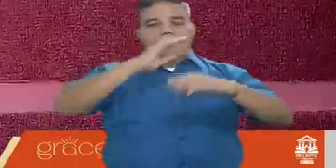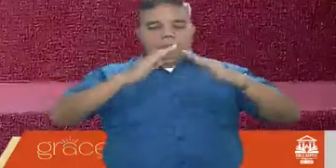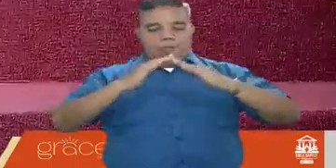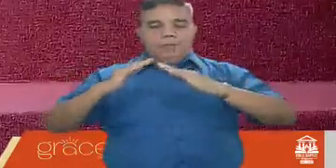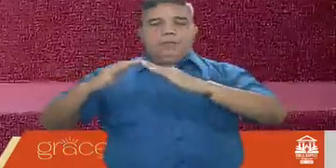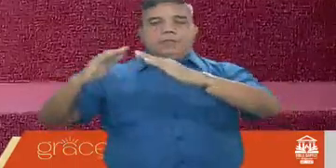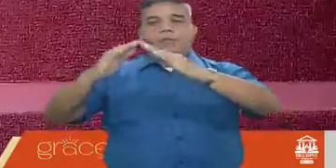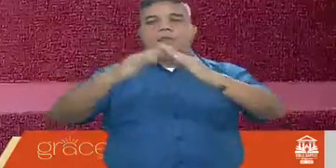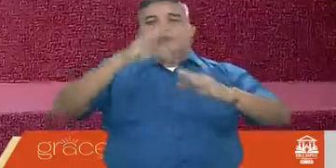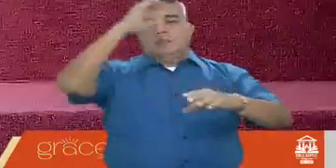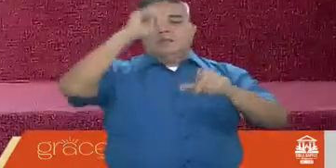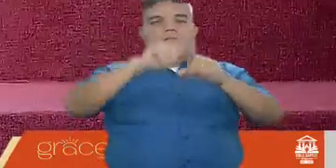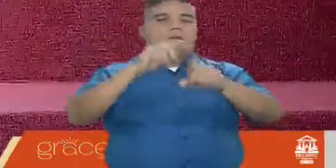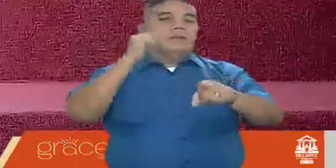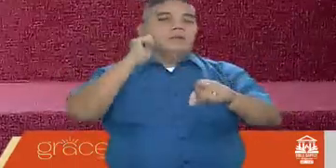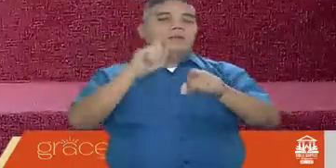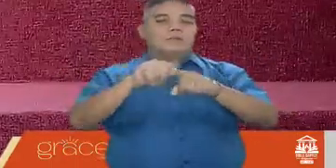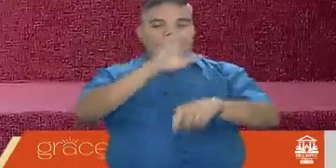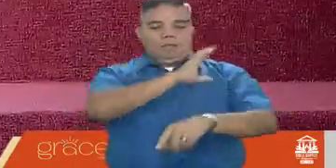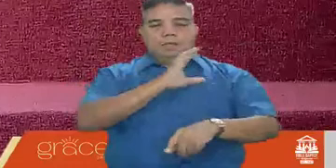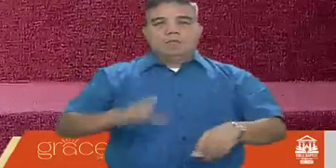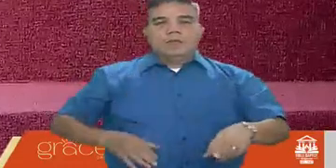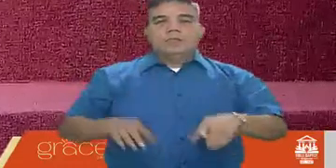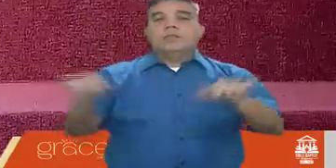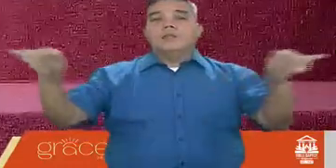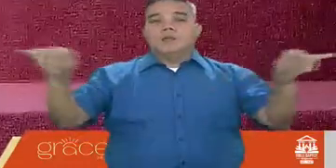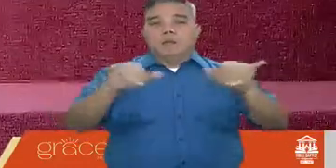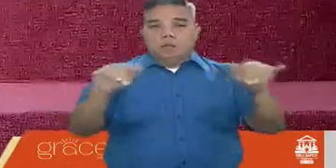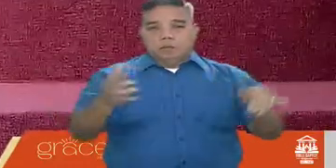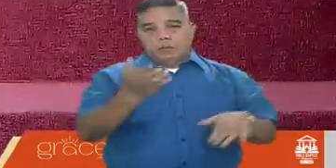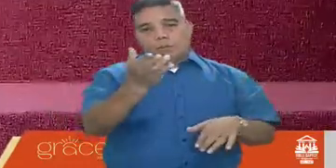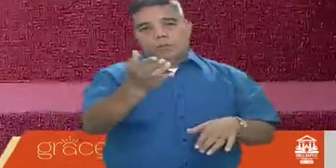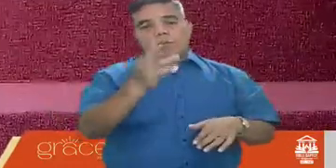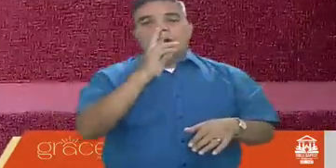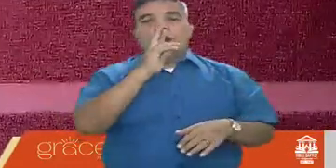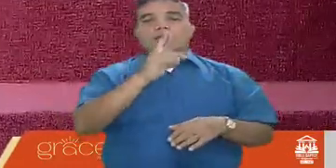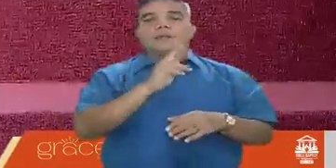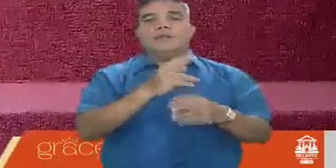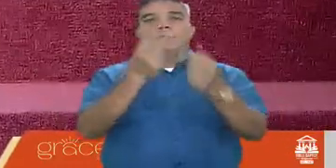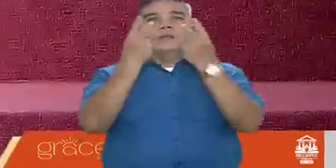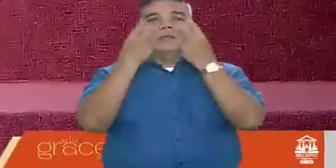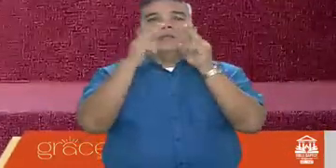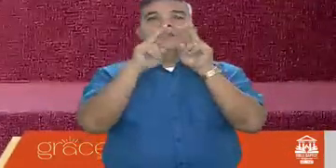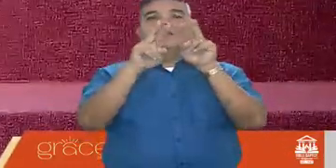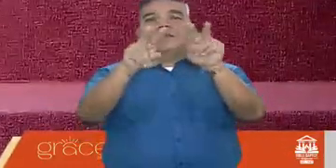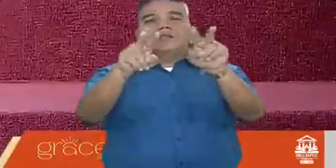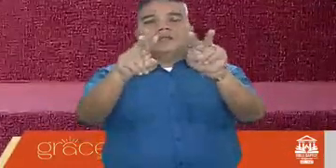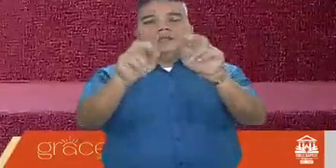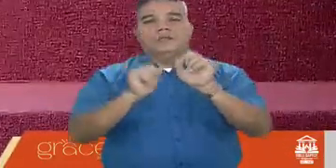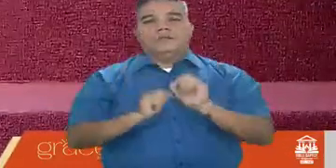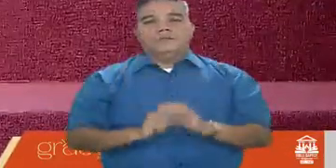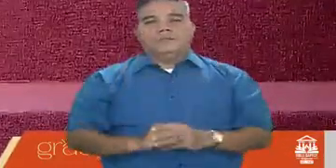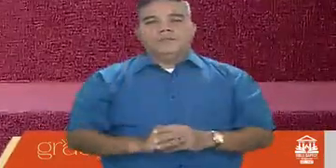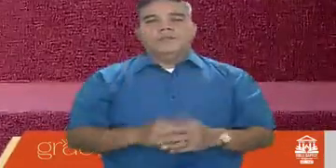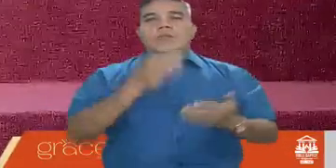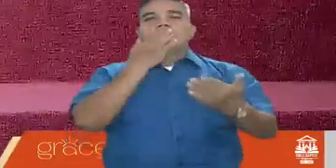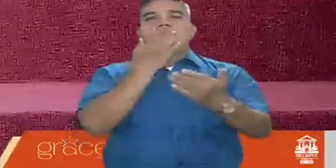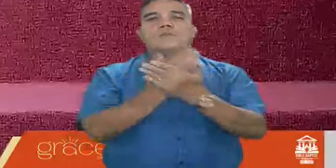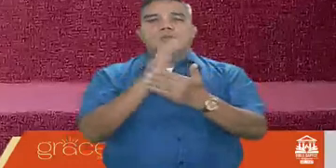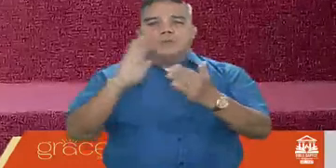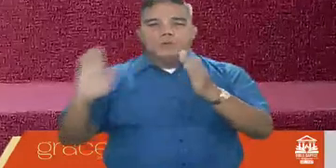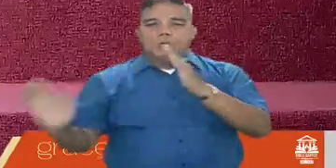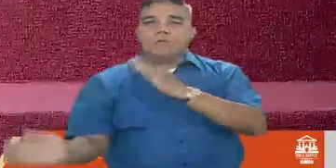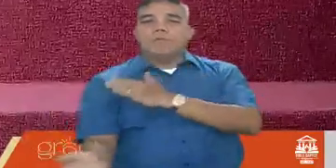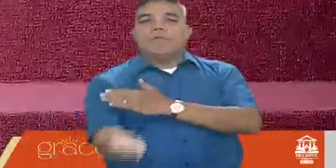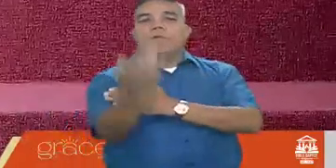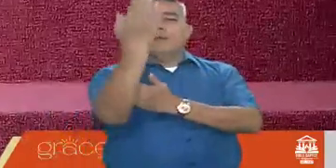City, to all our brothers and sisters in Christ, and to those also who are tuned in this live streaming. Maing